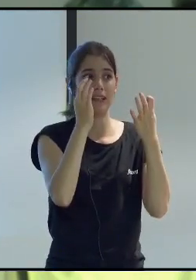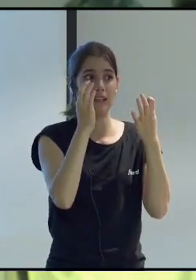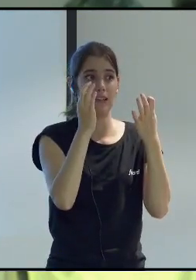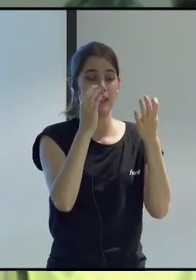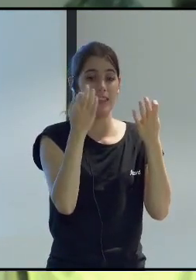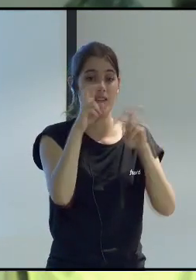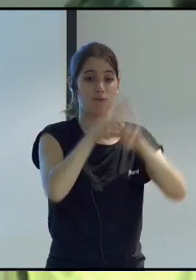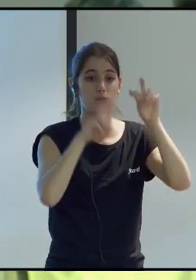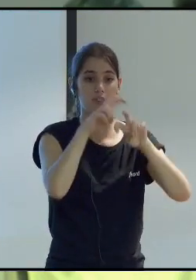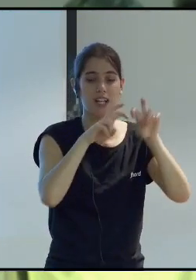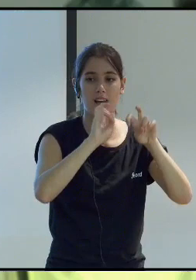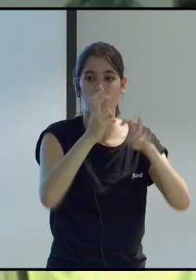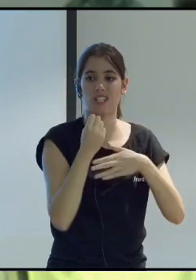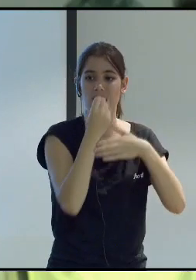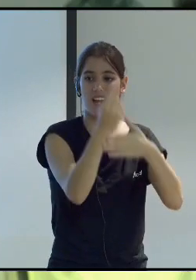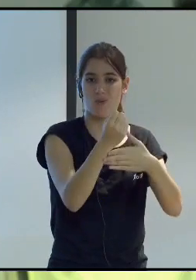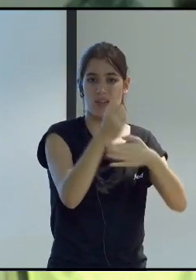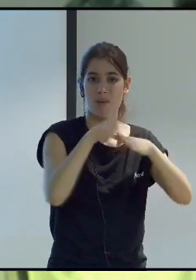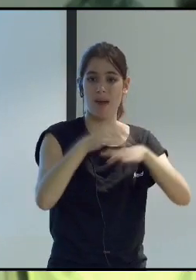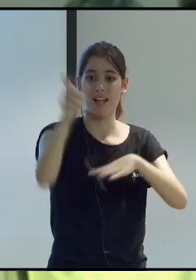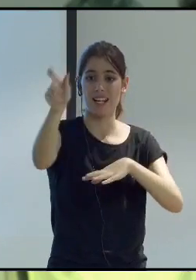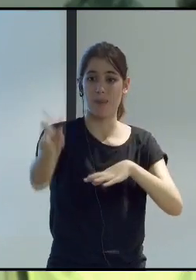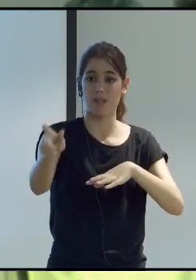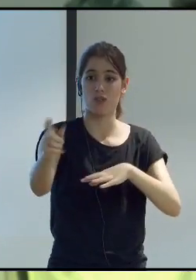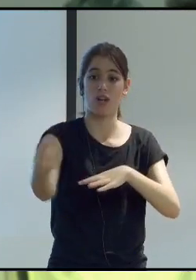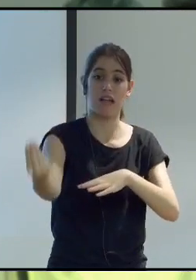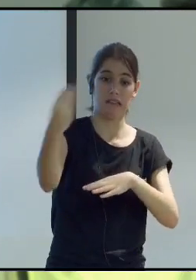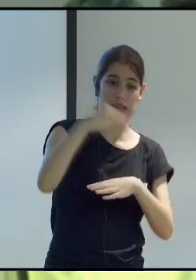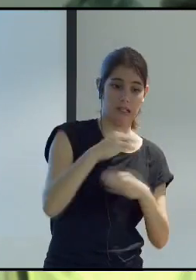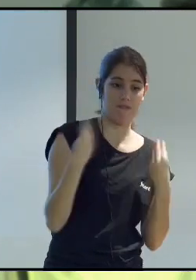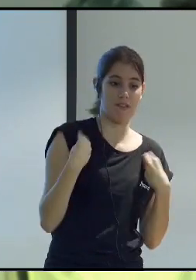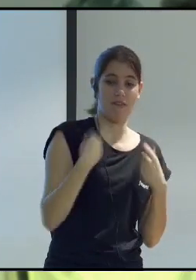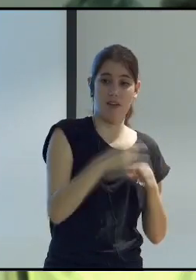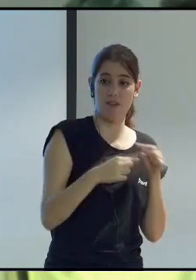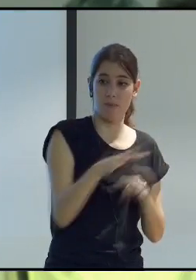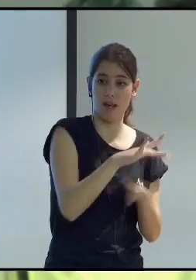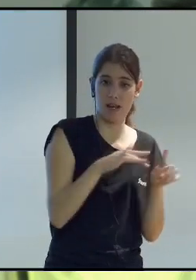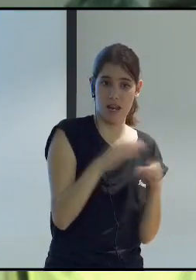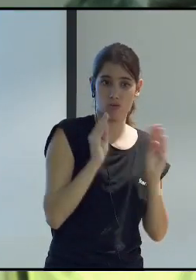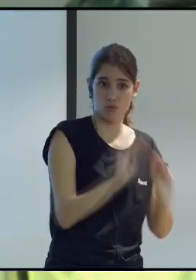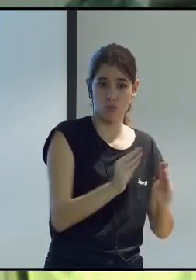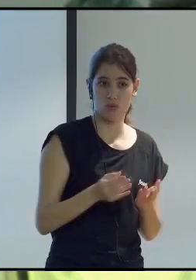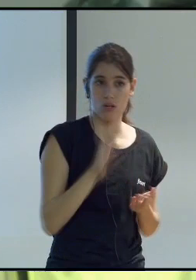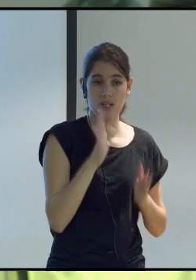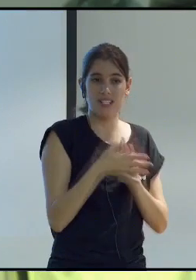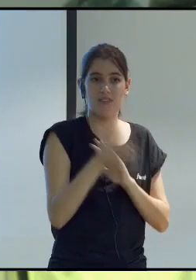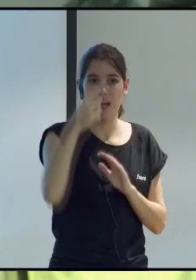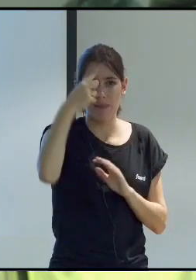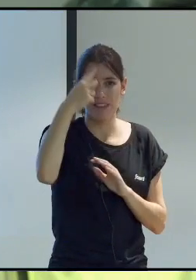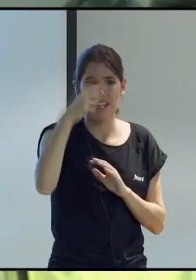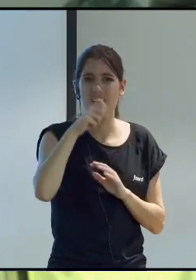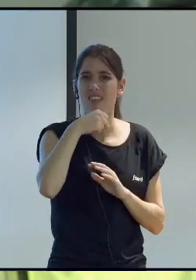the people to stay living inside the family. So the mentality is still very, very, very old-fashioned, and